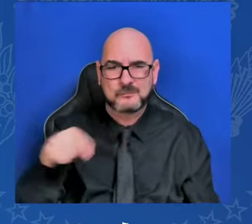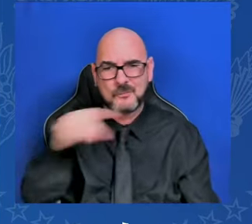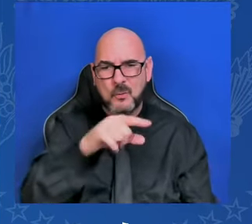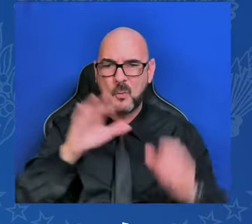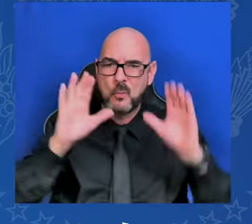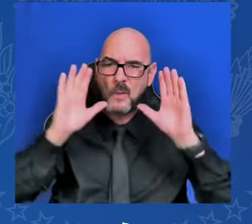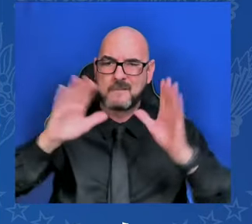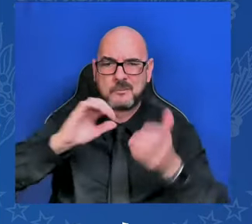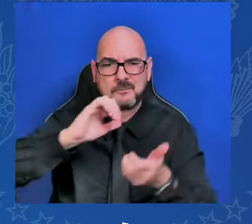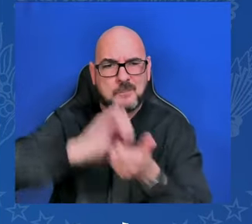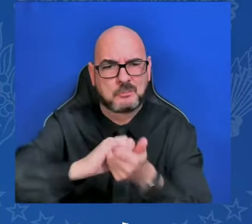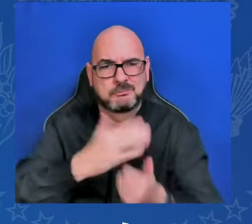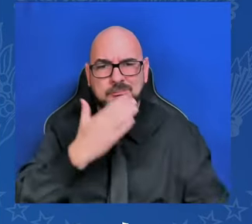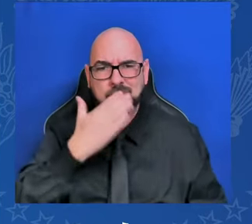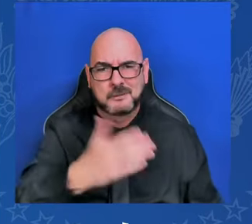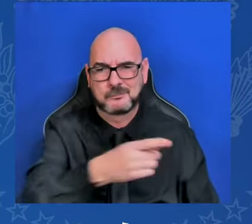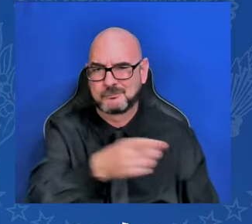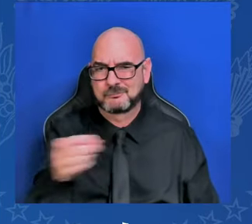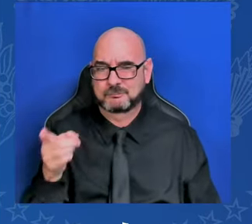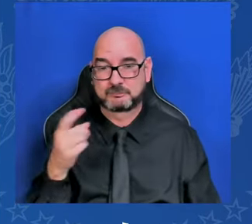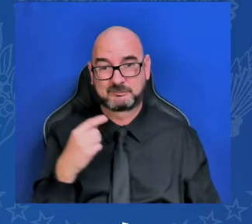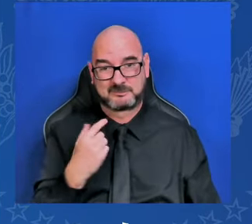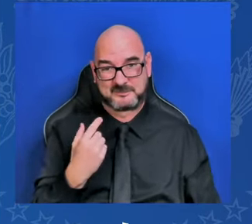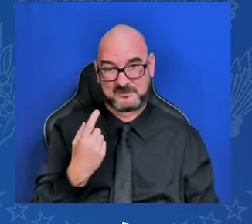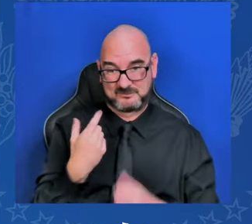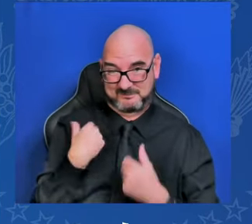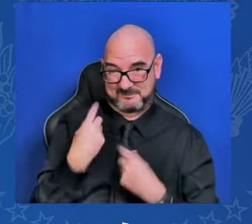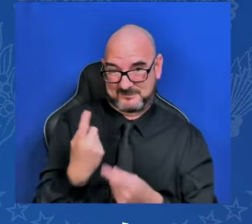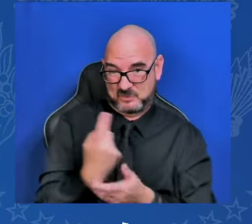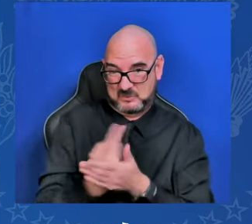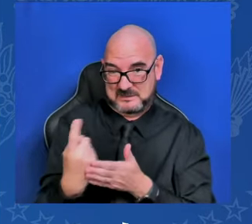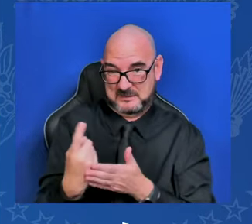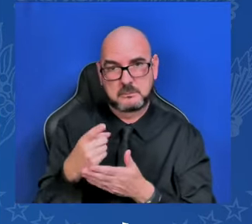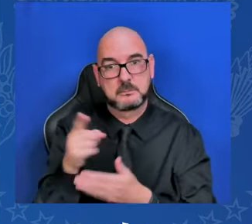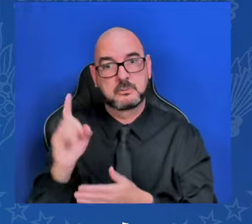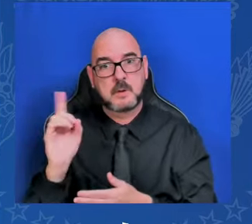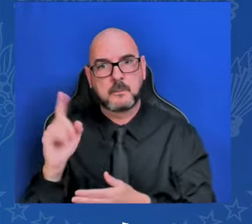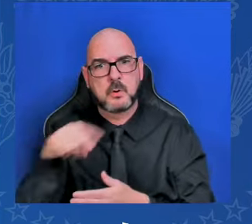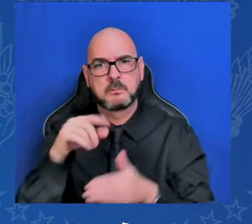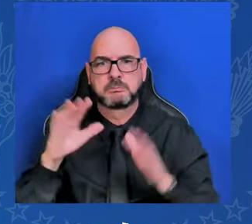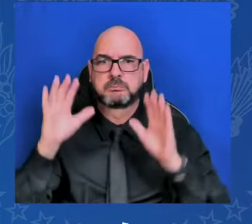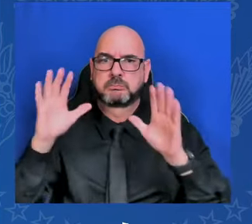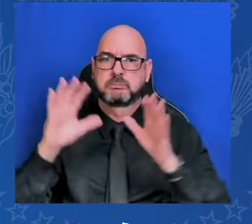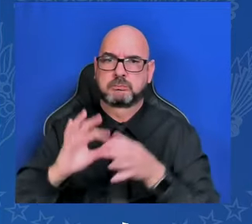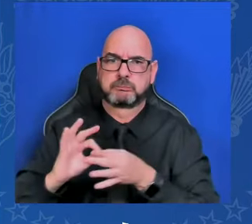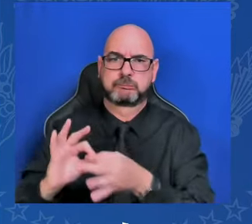how united you are. You defeated Mayorkas' impeachment resolution.